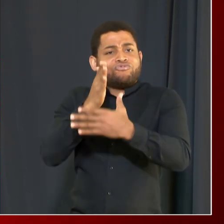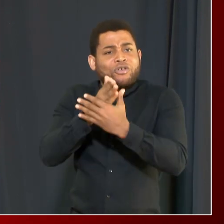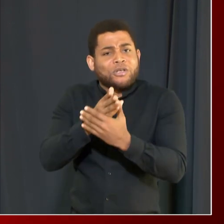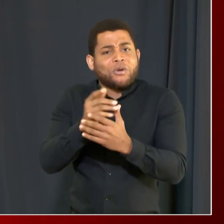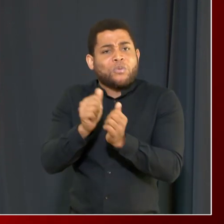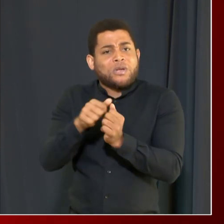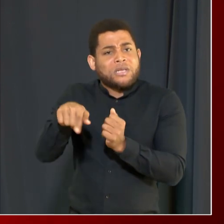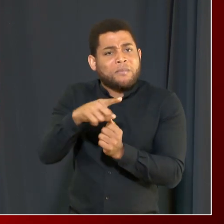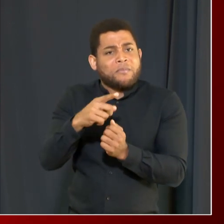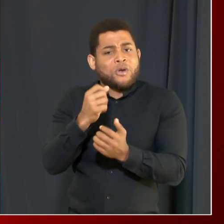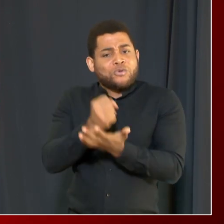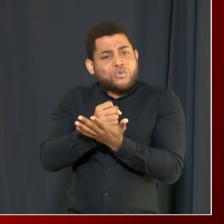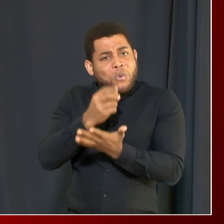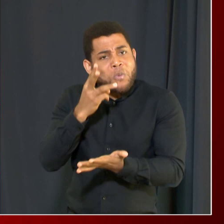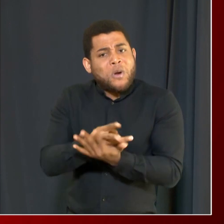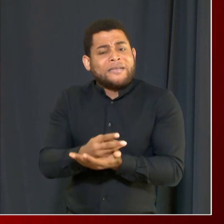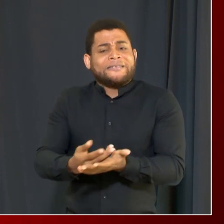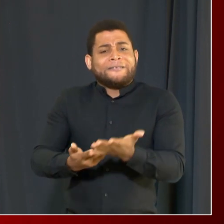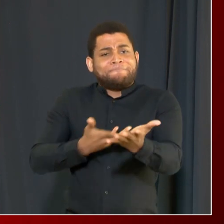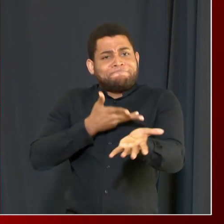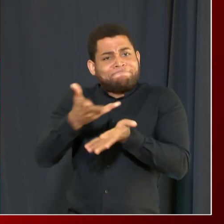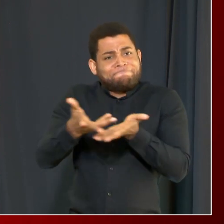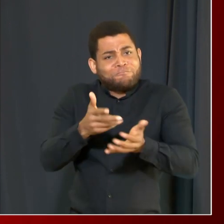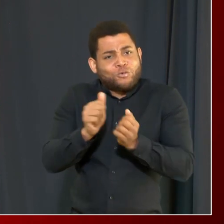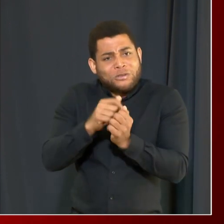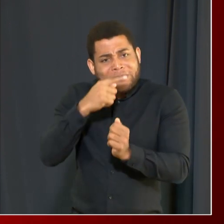work with the kids during that suspension so it is